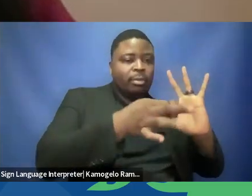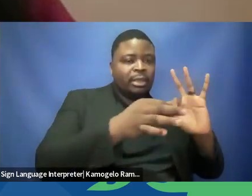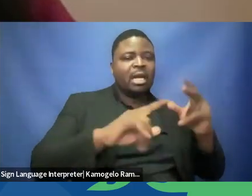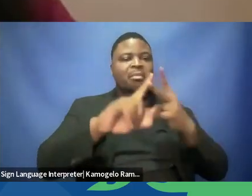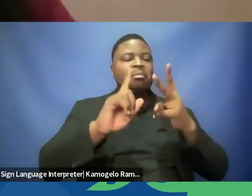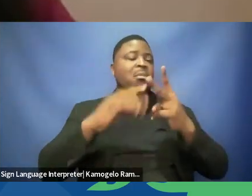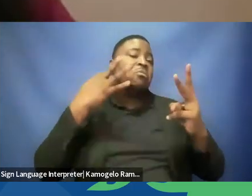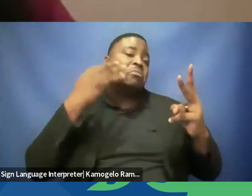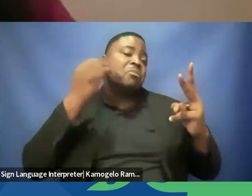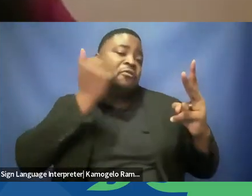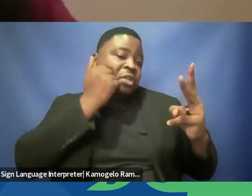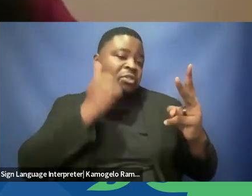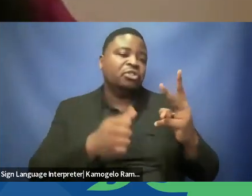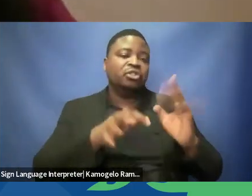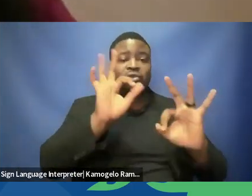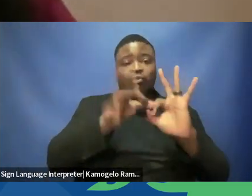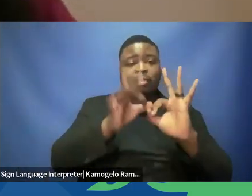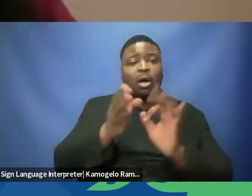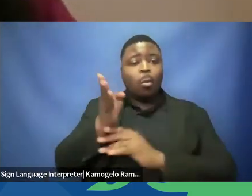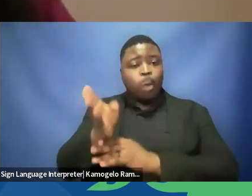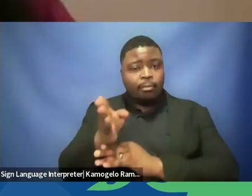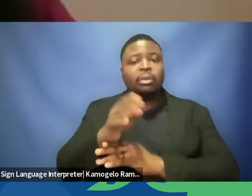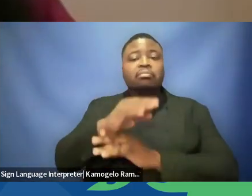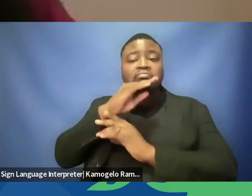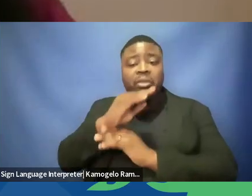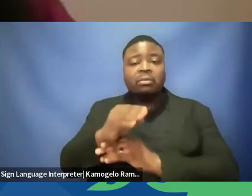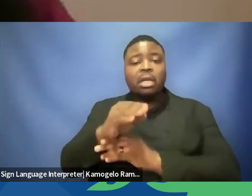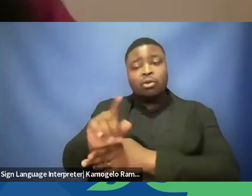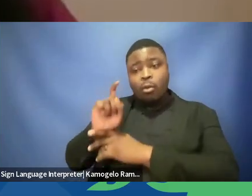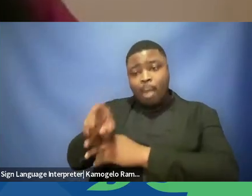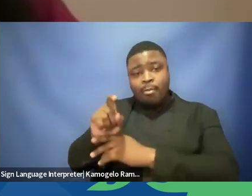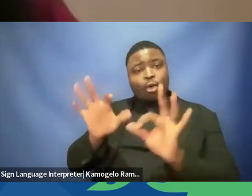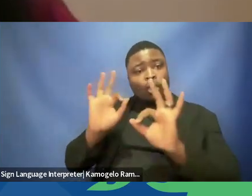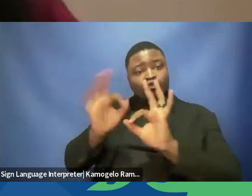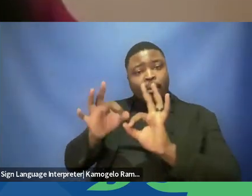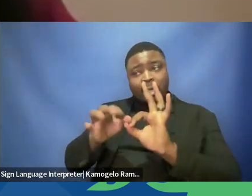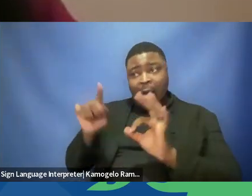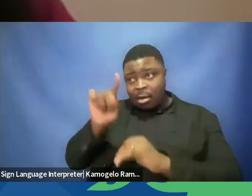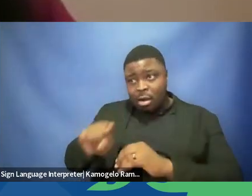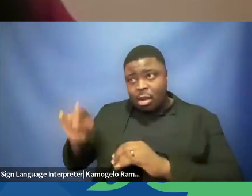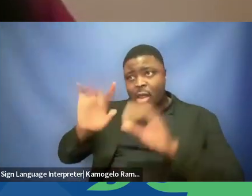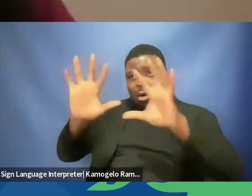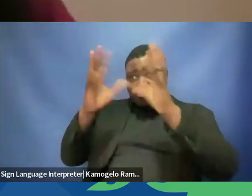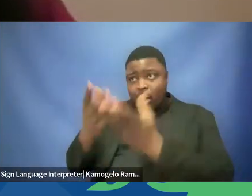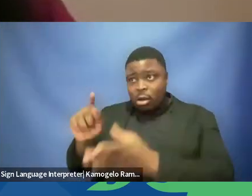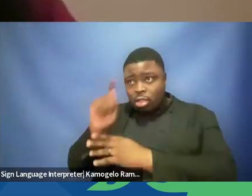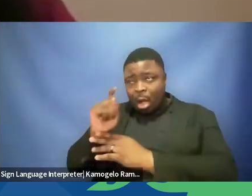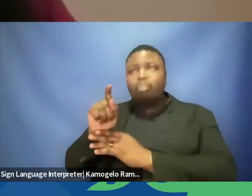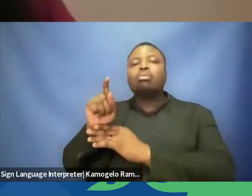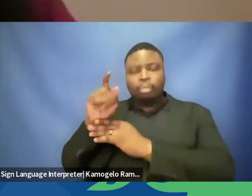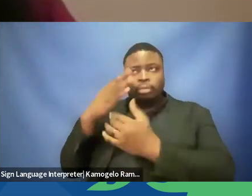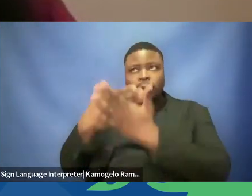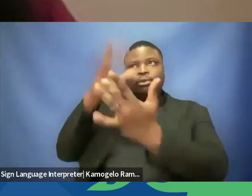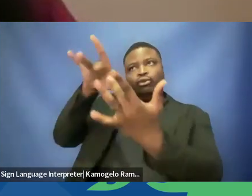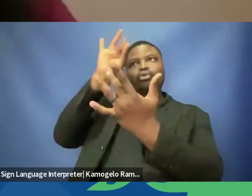your interpretation channel and select the channel that you would prefer. And if you are English speaking and would prefer